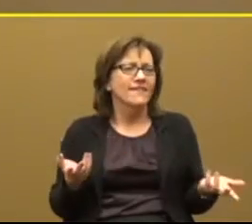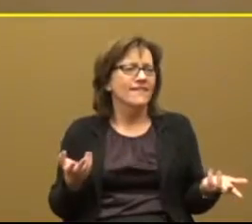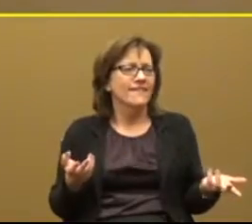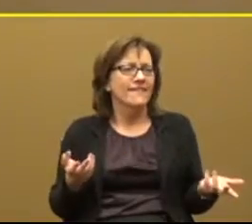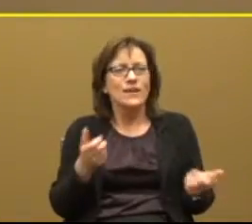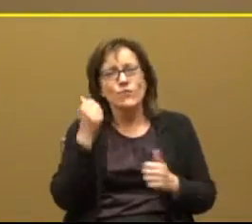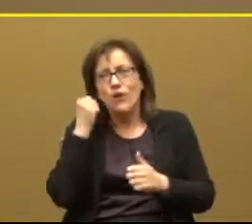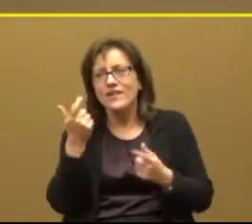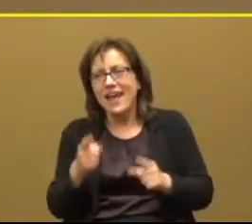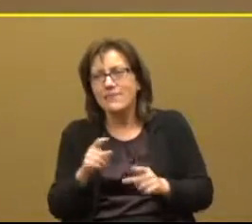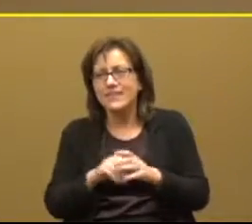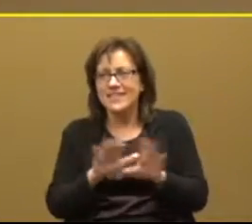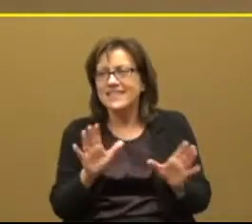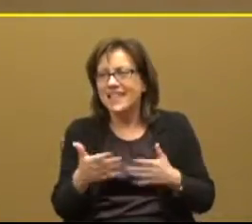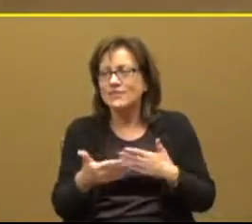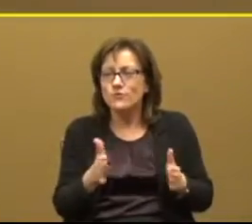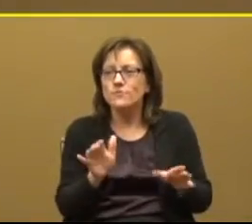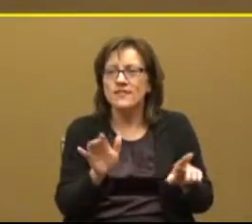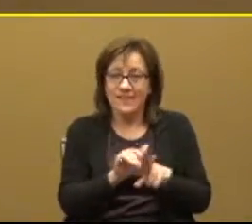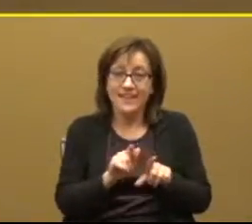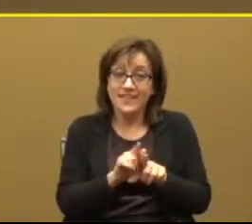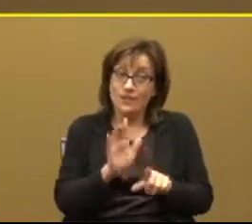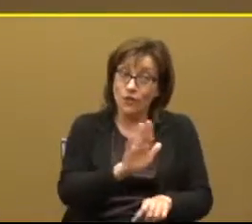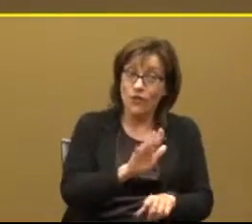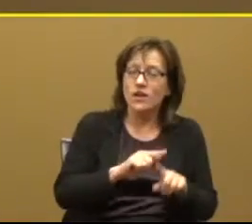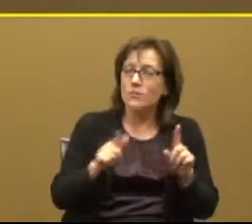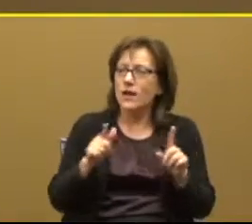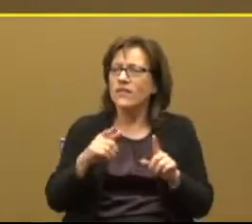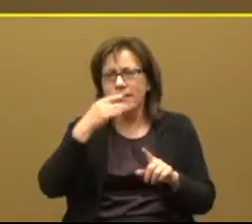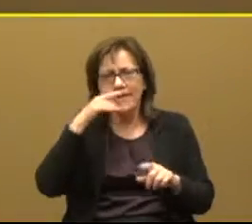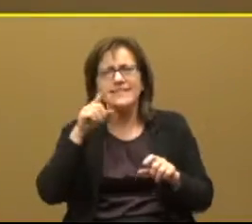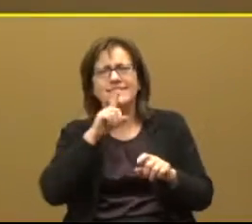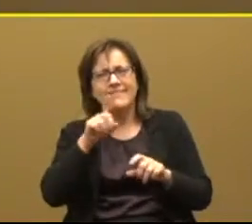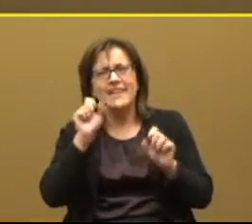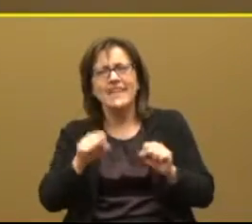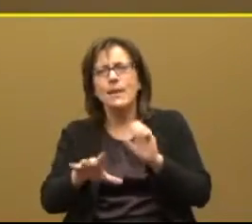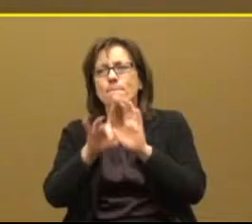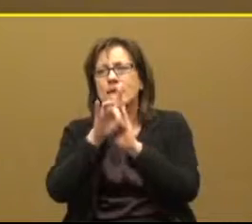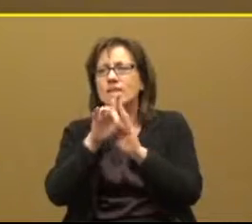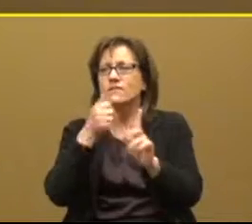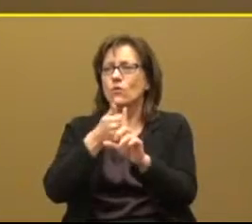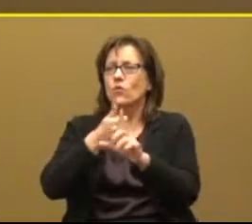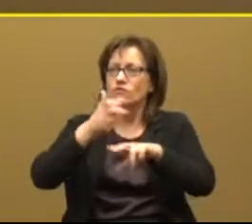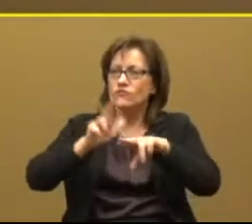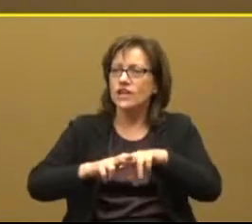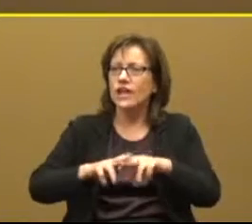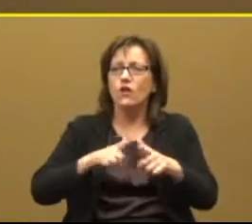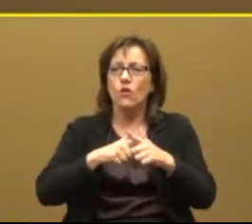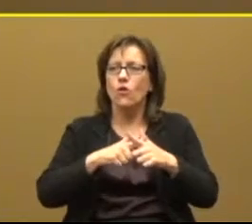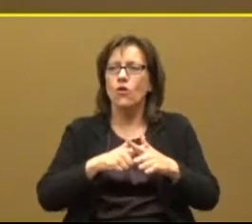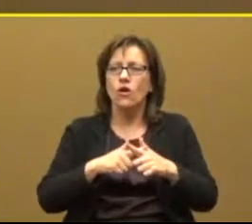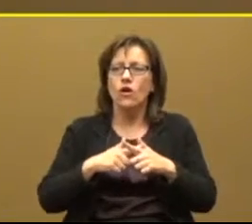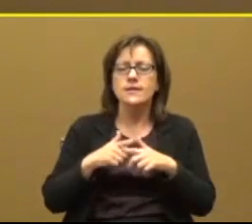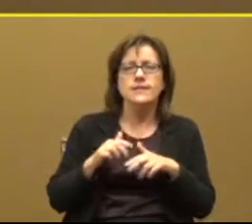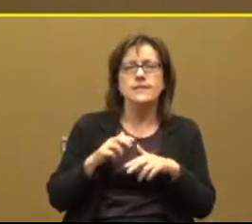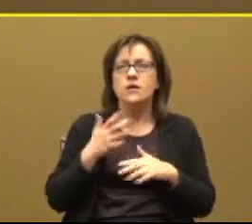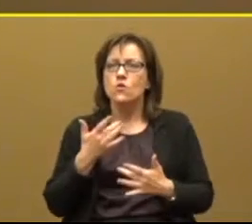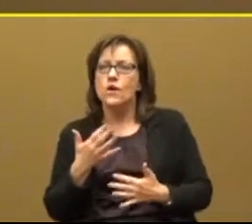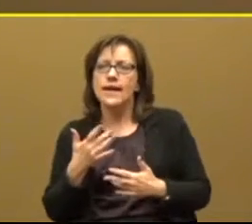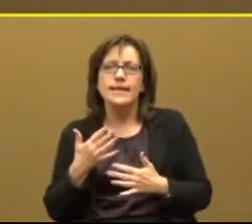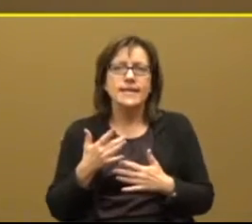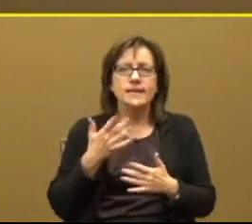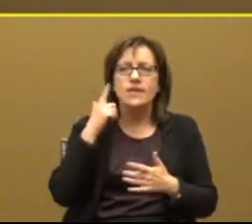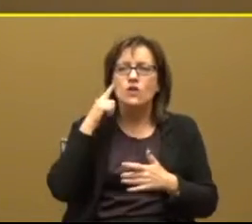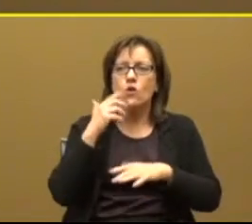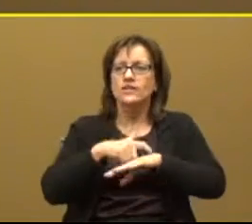Right. But these kids absolutely can pick their own chair, or they can pick a fidget tool up when they know that it's almost time has run